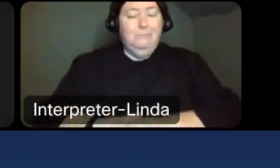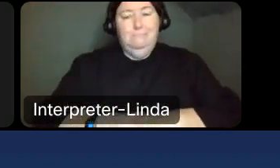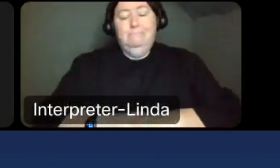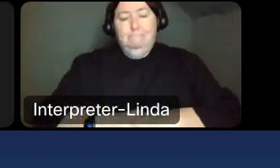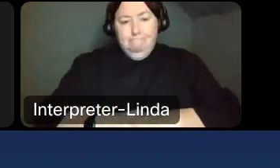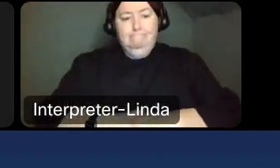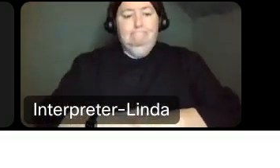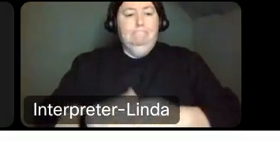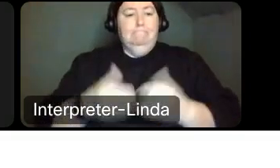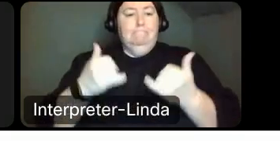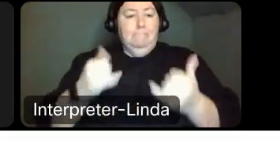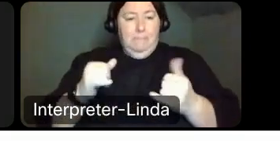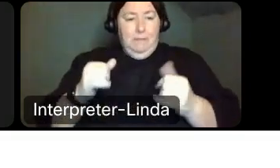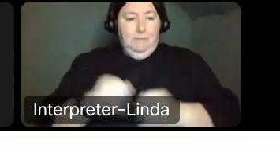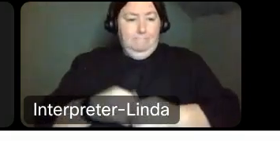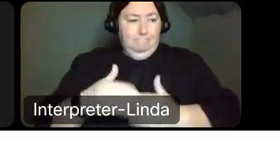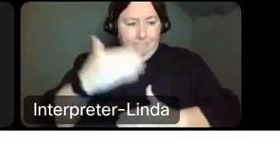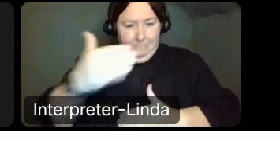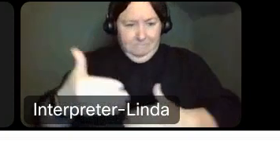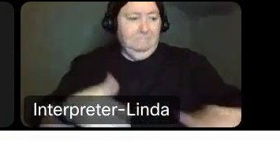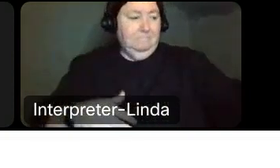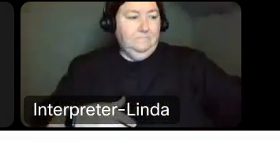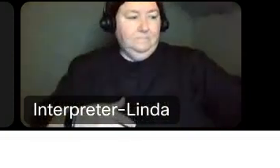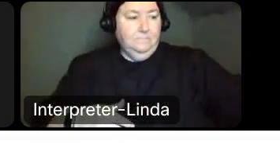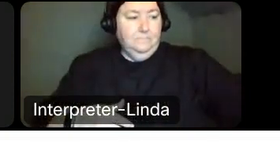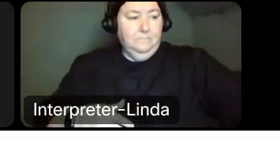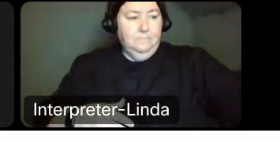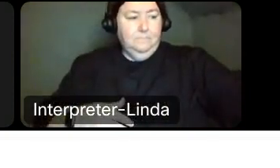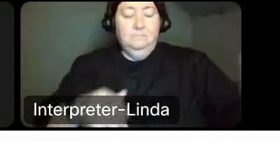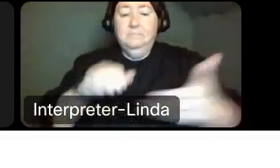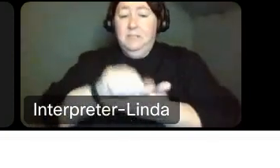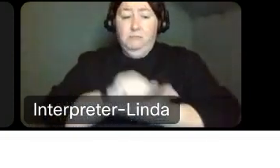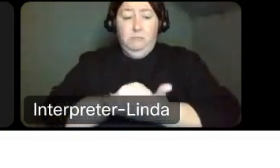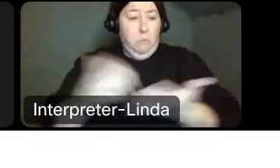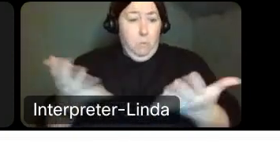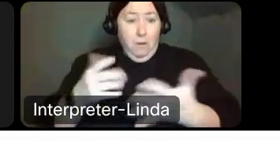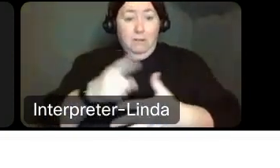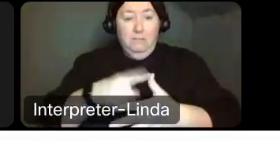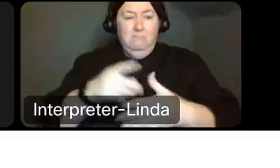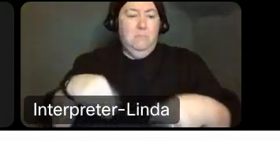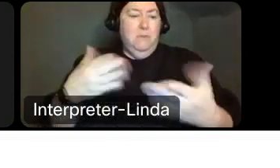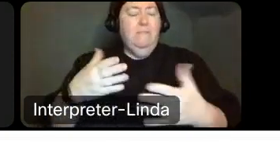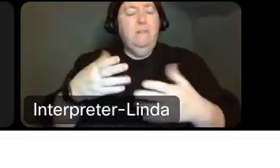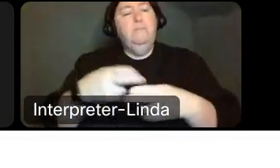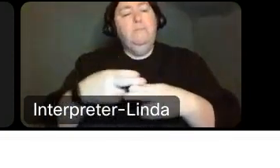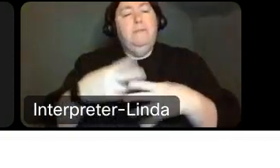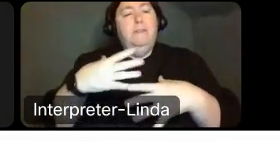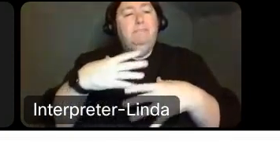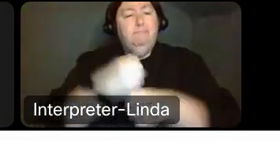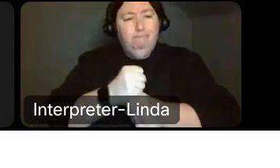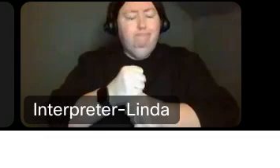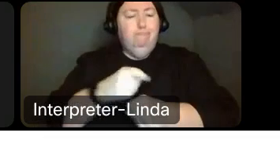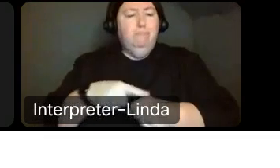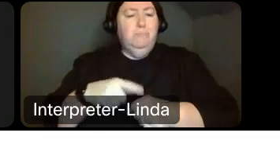Let's jump over here. There we go. So the agenda for today, I'm going to provide a brief overview of the House